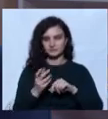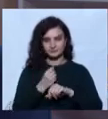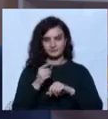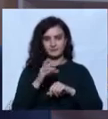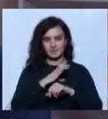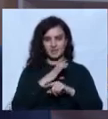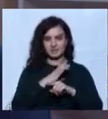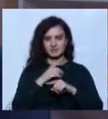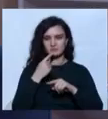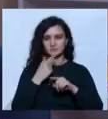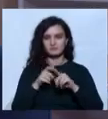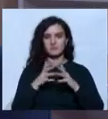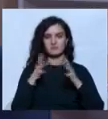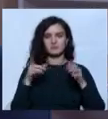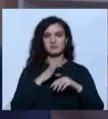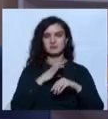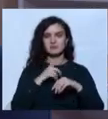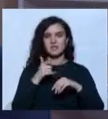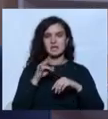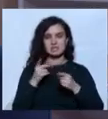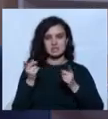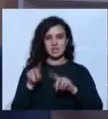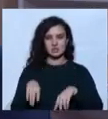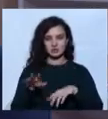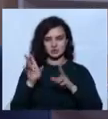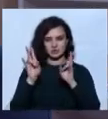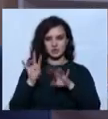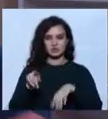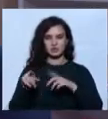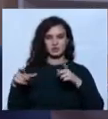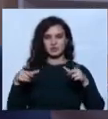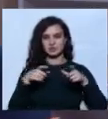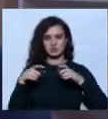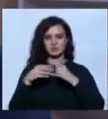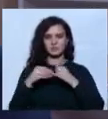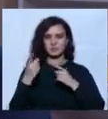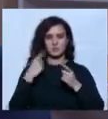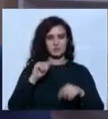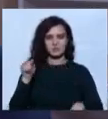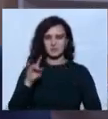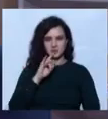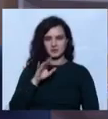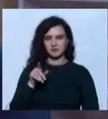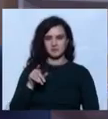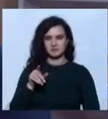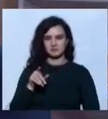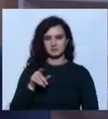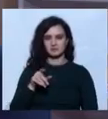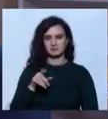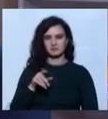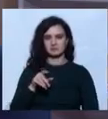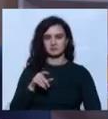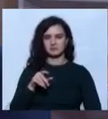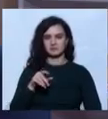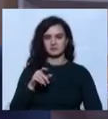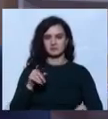Jim says that there's more treasure left on the island, but he will not go on another voyage to recover it.